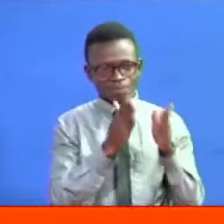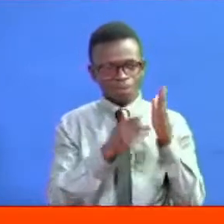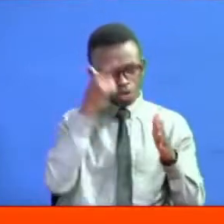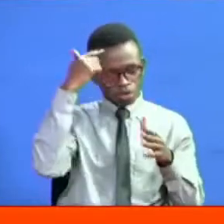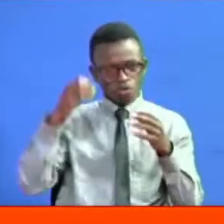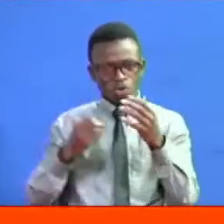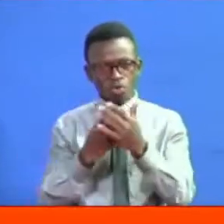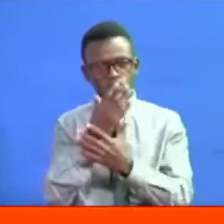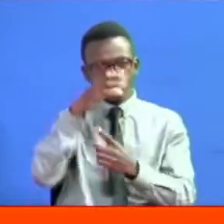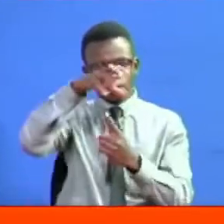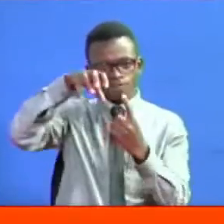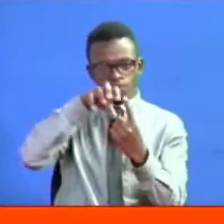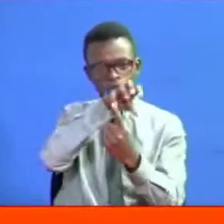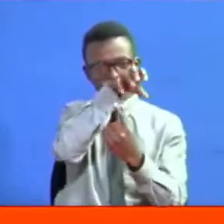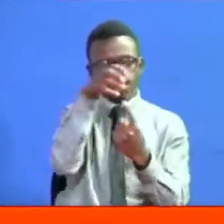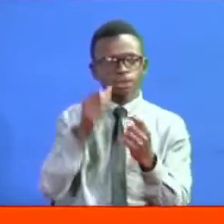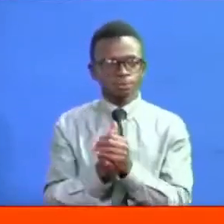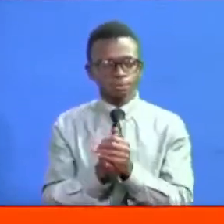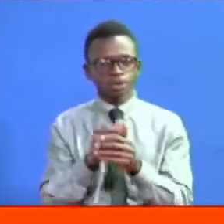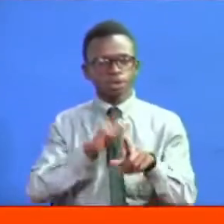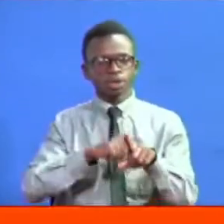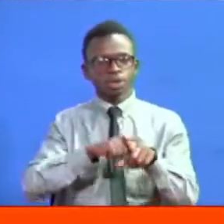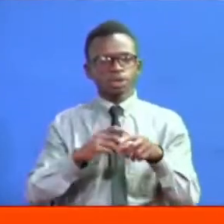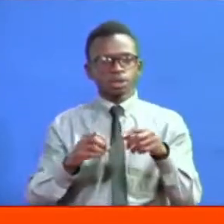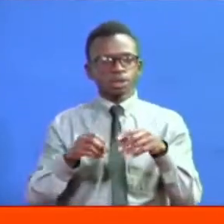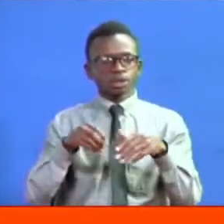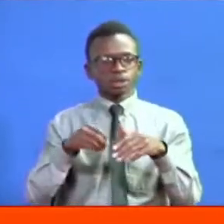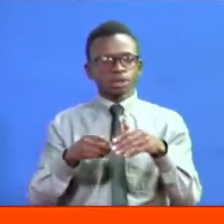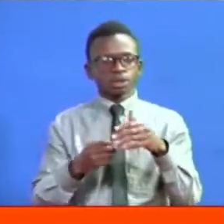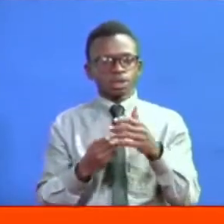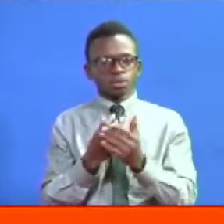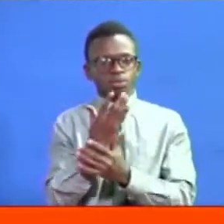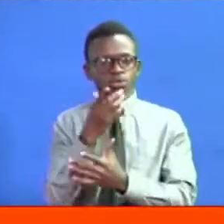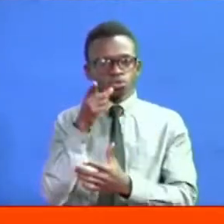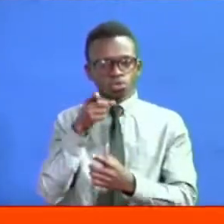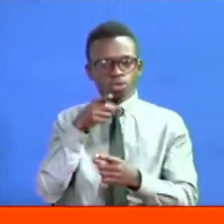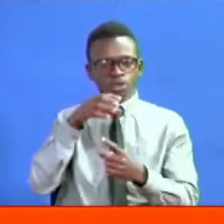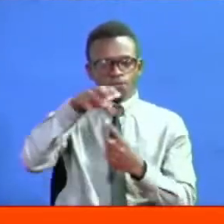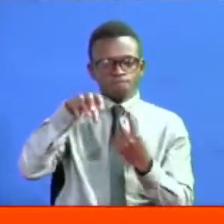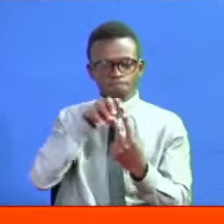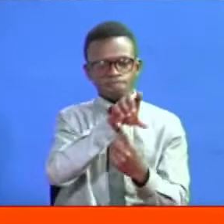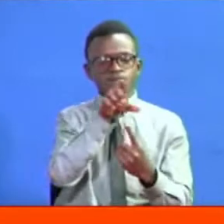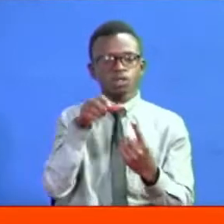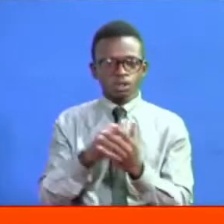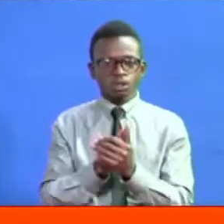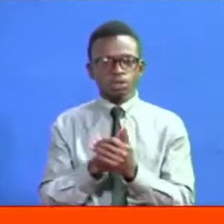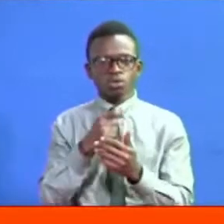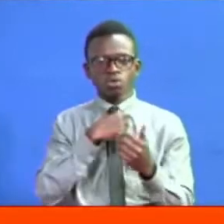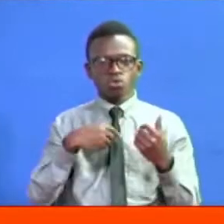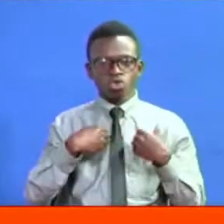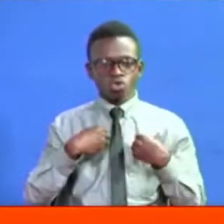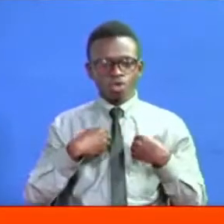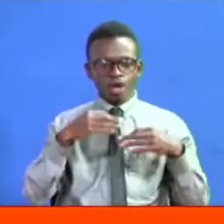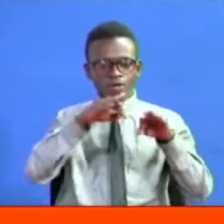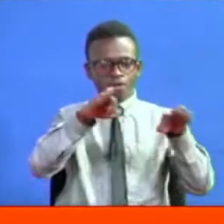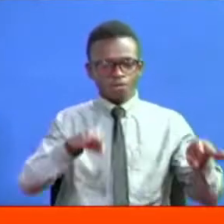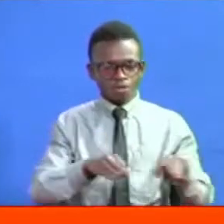broccoli plants. Wakati siku ya kupanda, kuna bed inafanywa